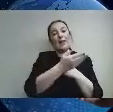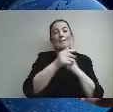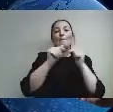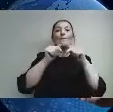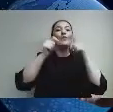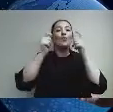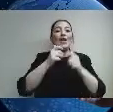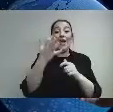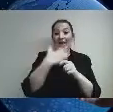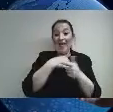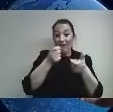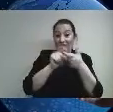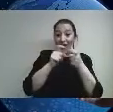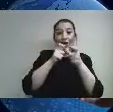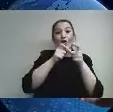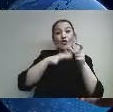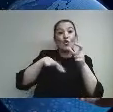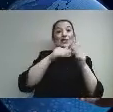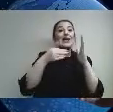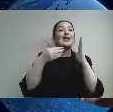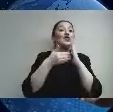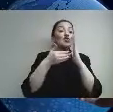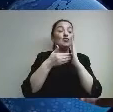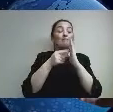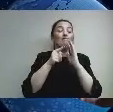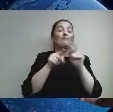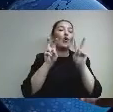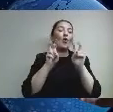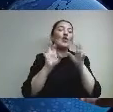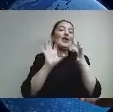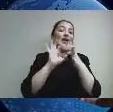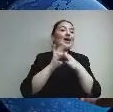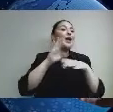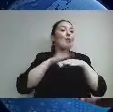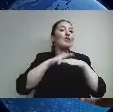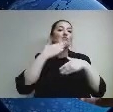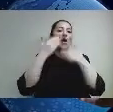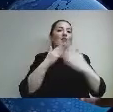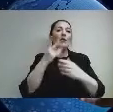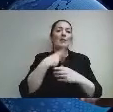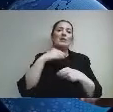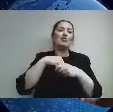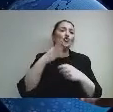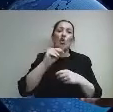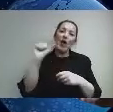social entrepreneurship activities. Let me start with the uh,